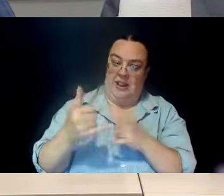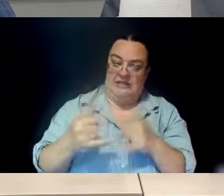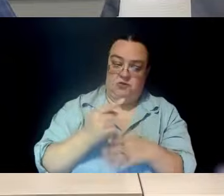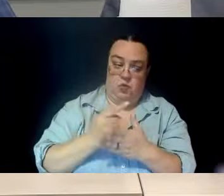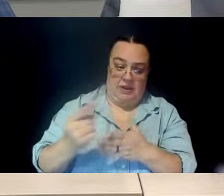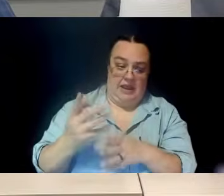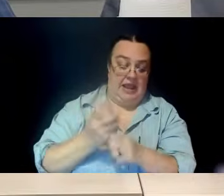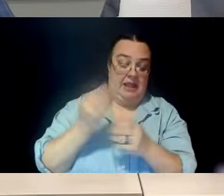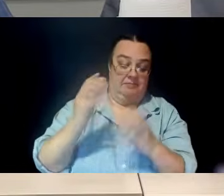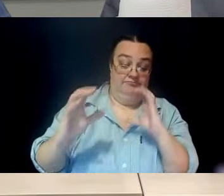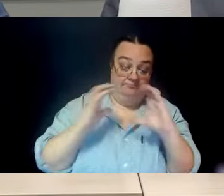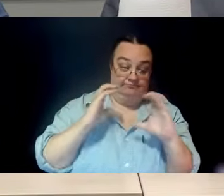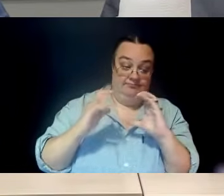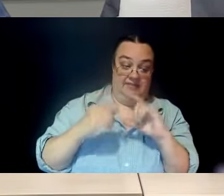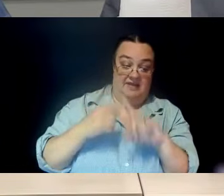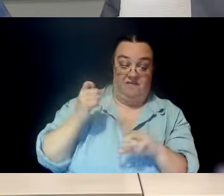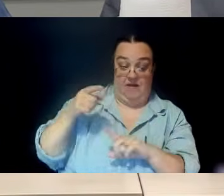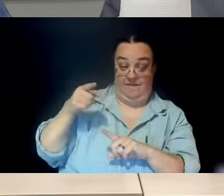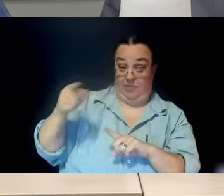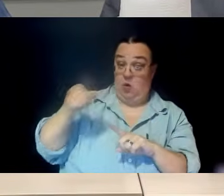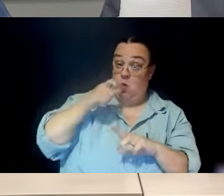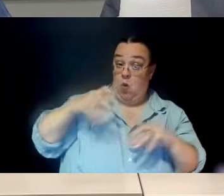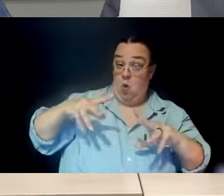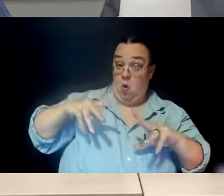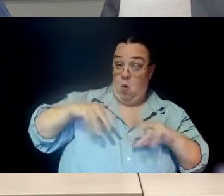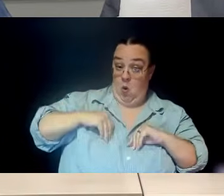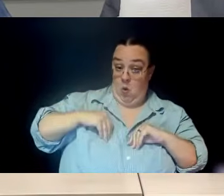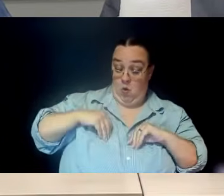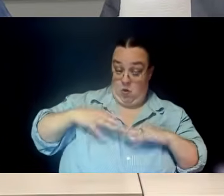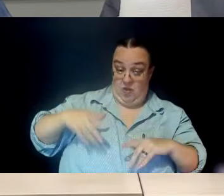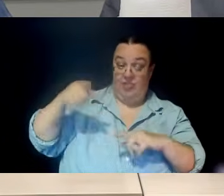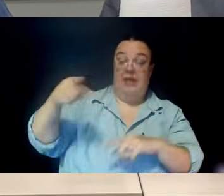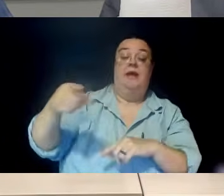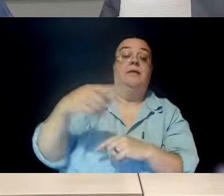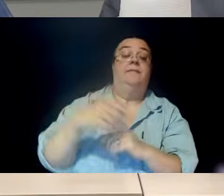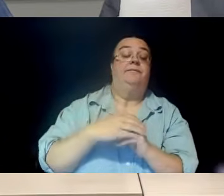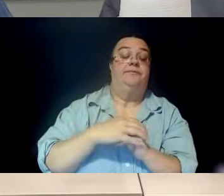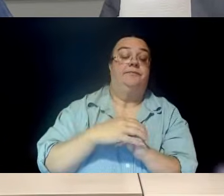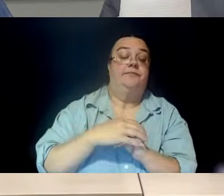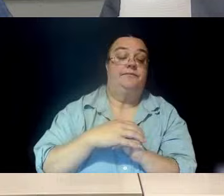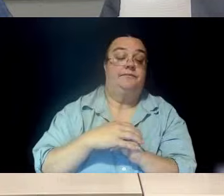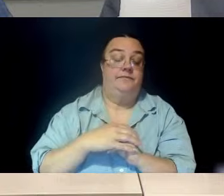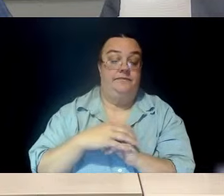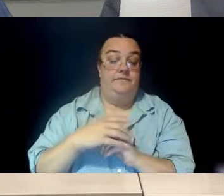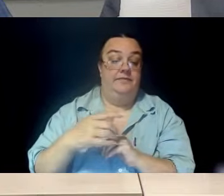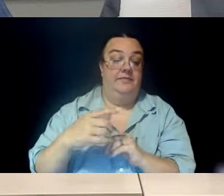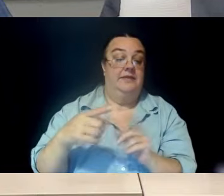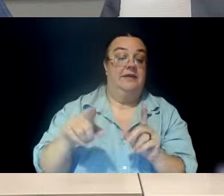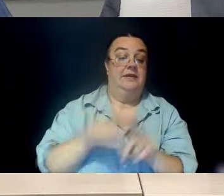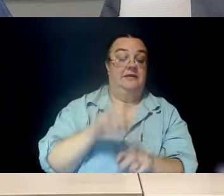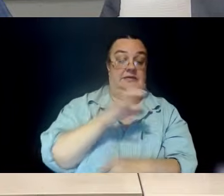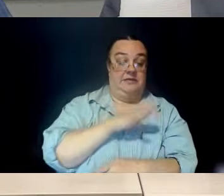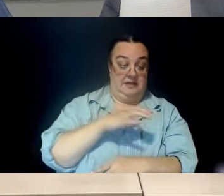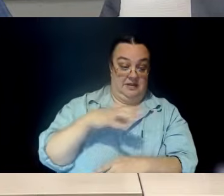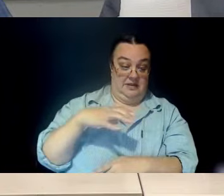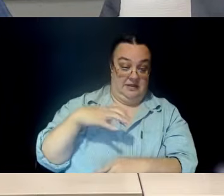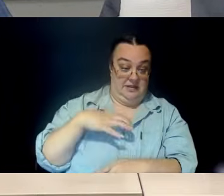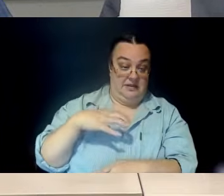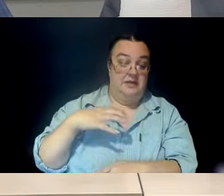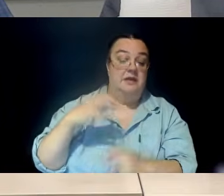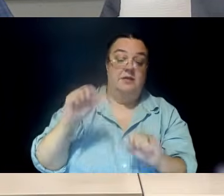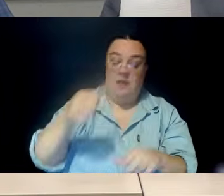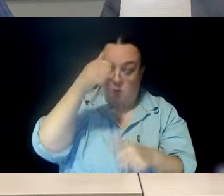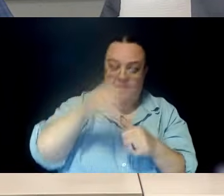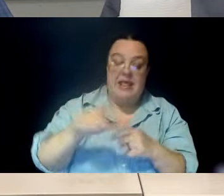the owner of Chopped Up Cooler and Restaurant located at 6431. As council may recall, the town approved a liquor